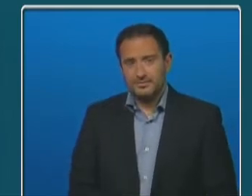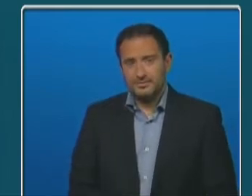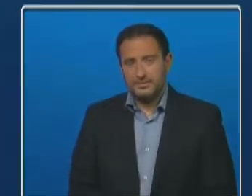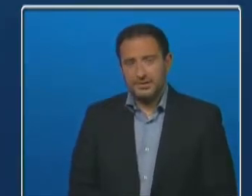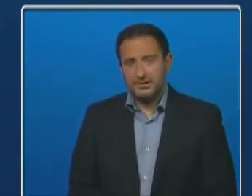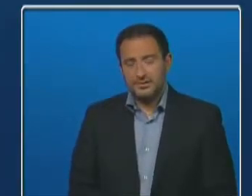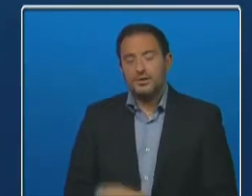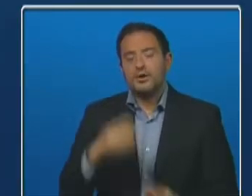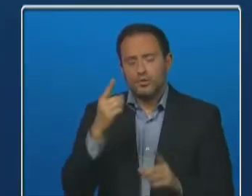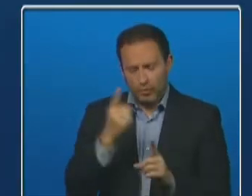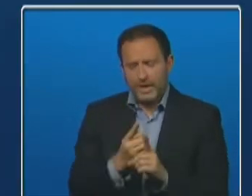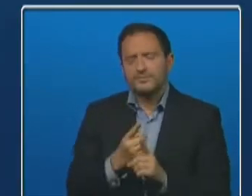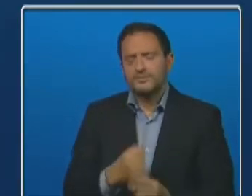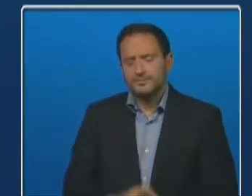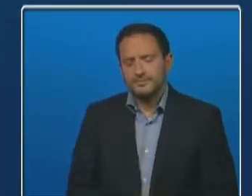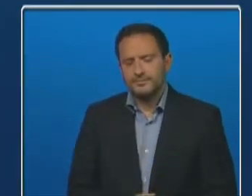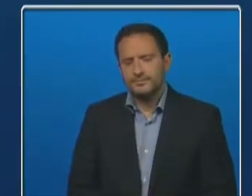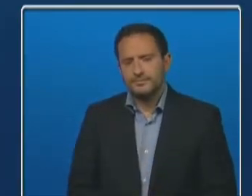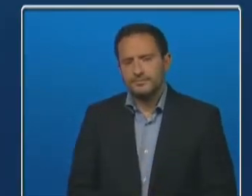Correct.